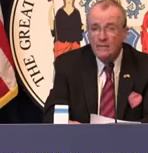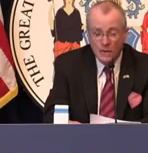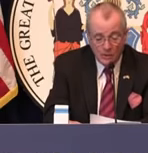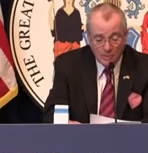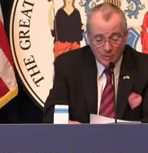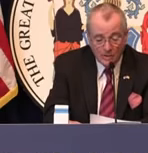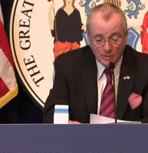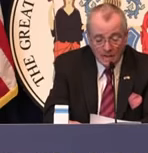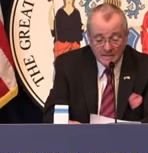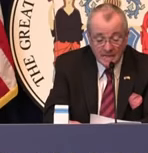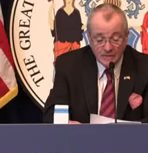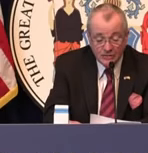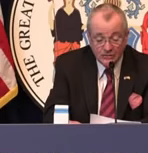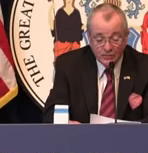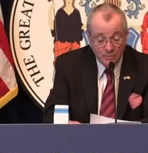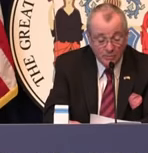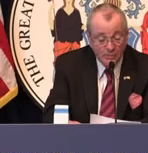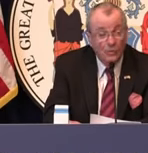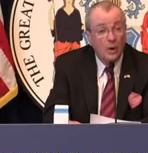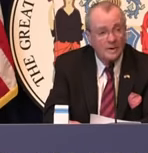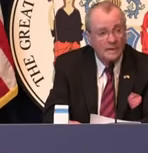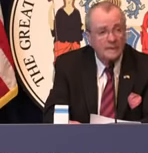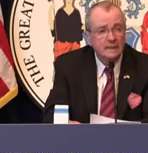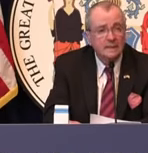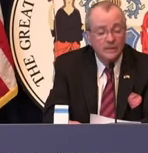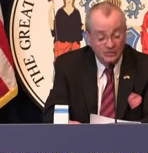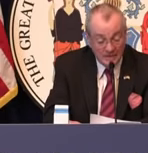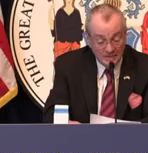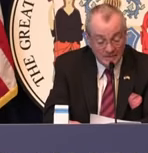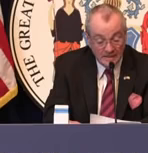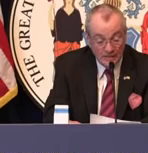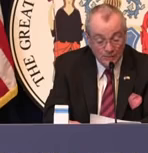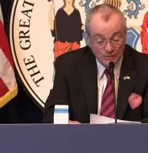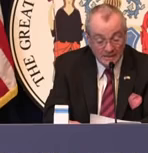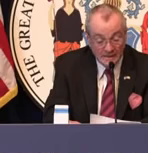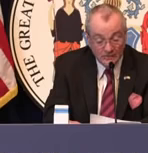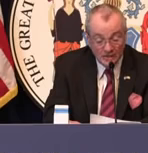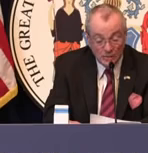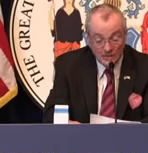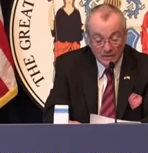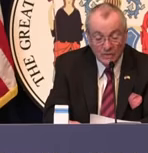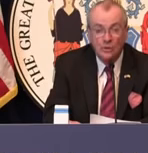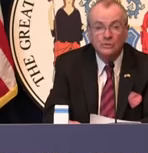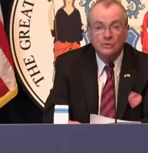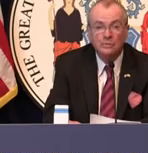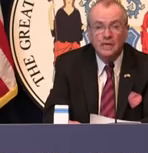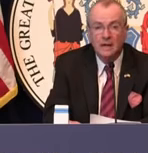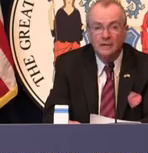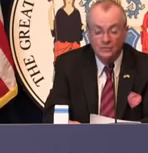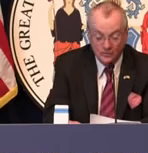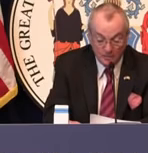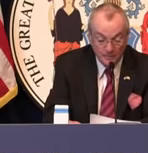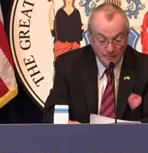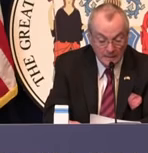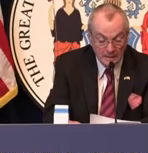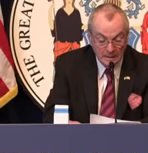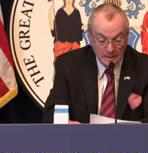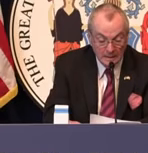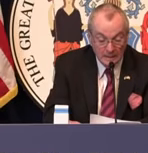Today, we have their report and recommendations to improve quality, safety, and resiliency within our long-term care